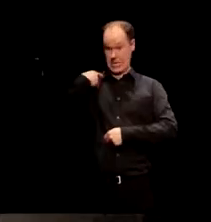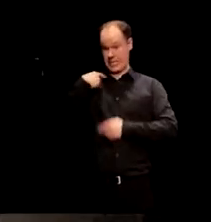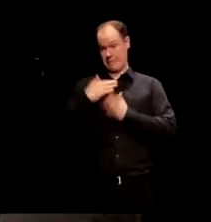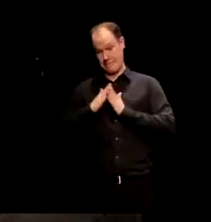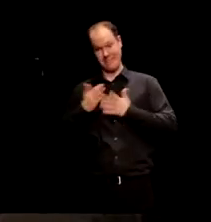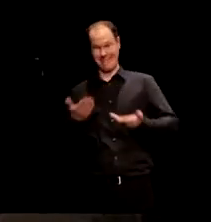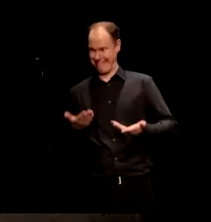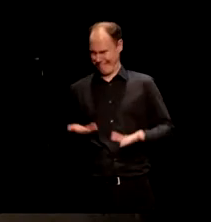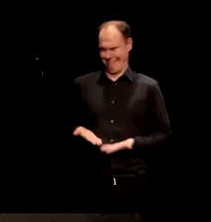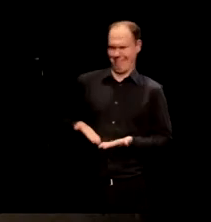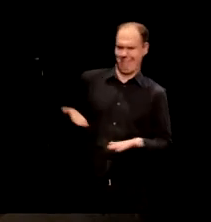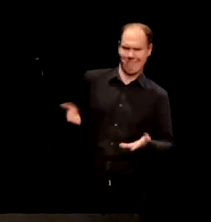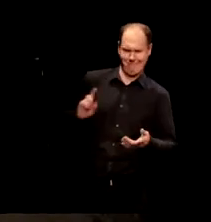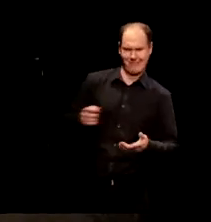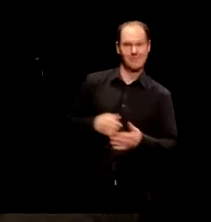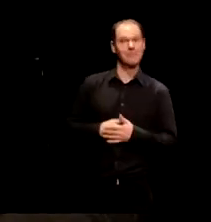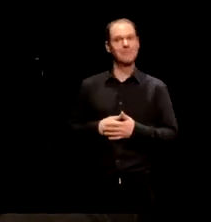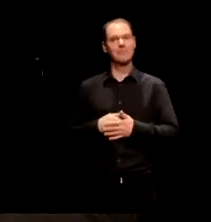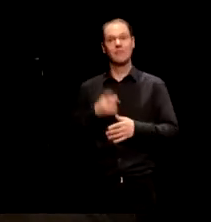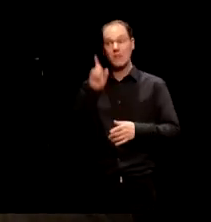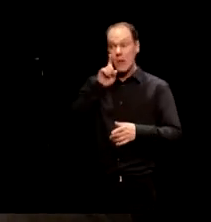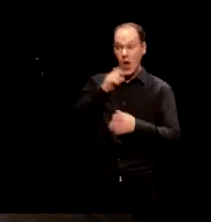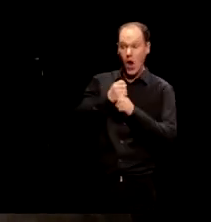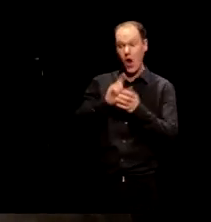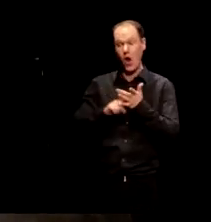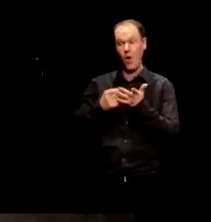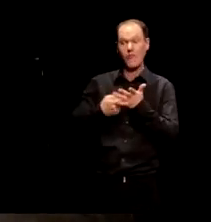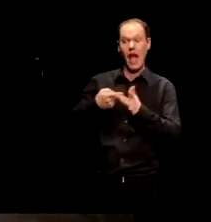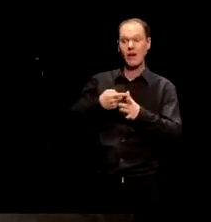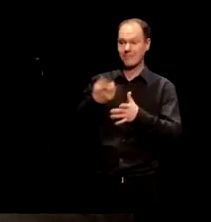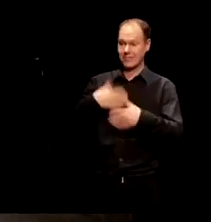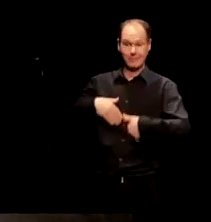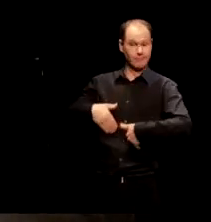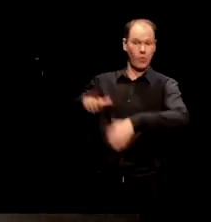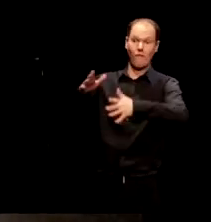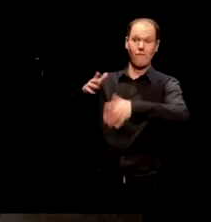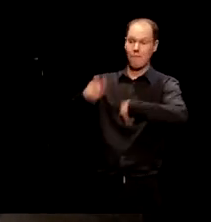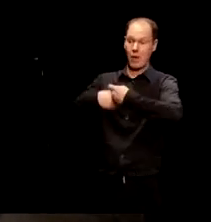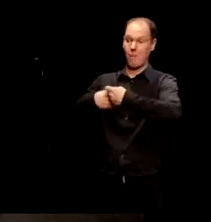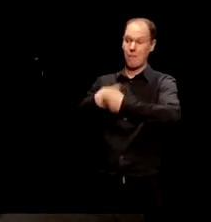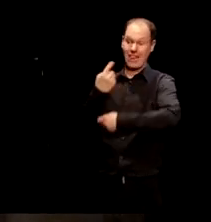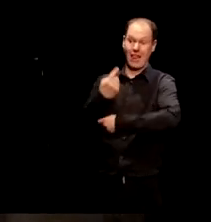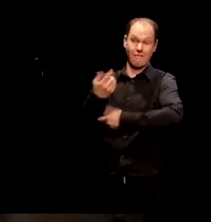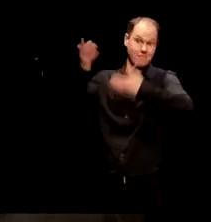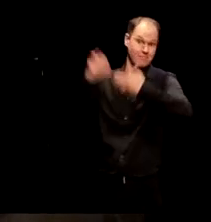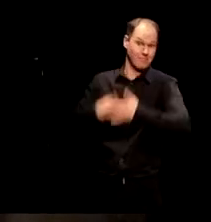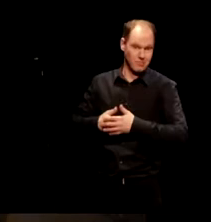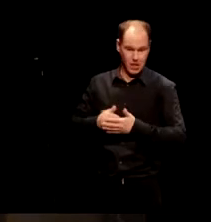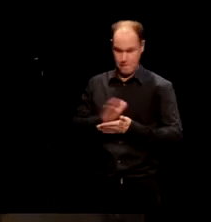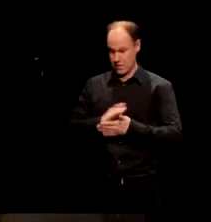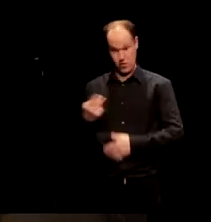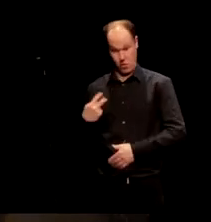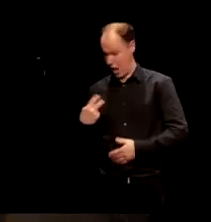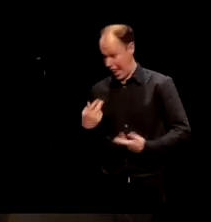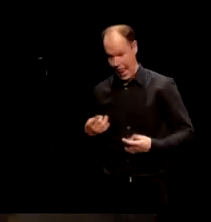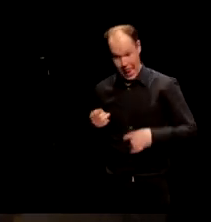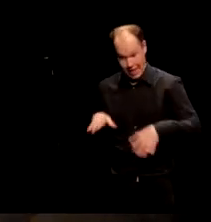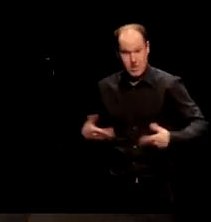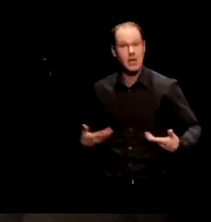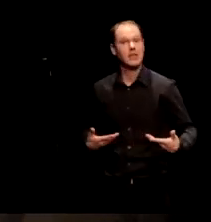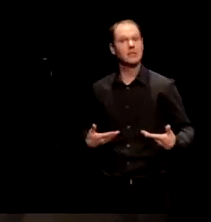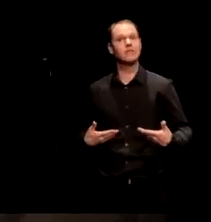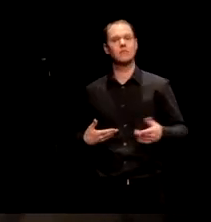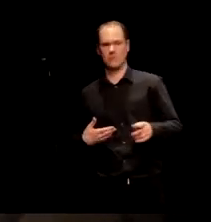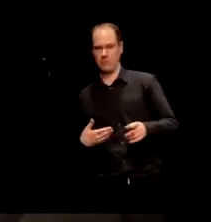around after her exams. And Gloria will find some place she can be herself. There'll only be Adrian and us left. She's after